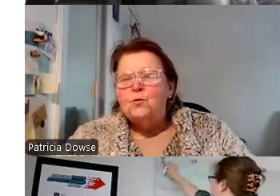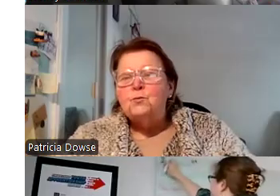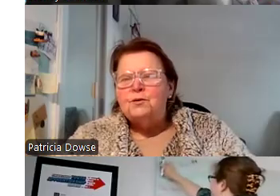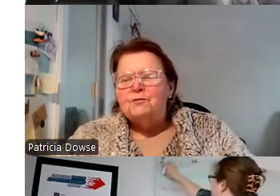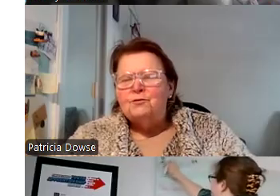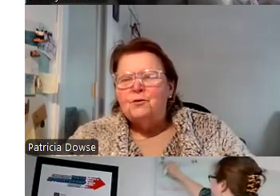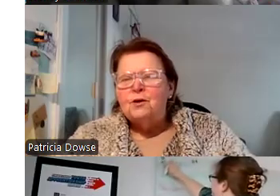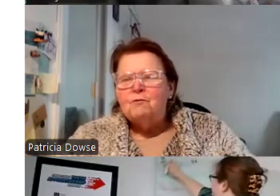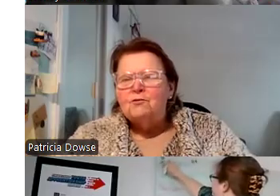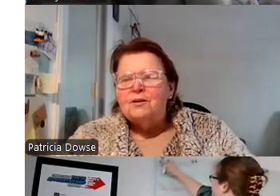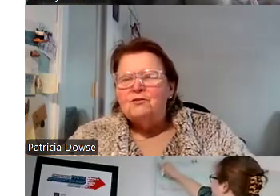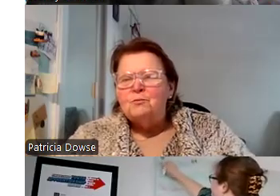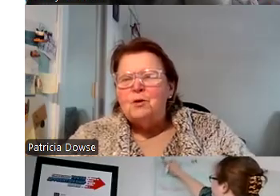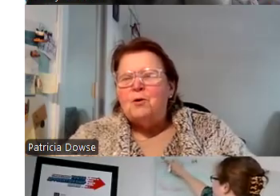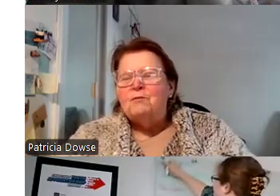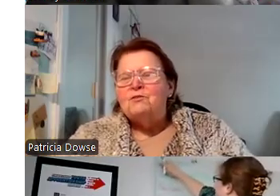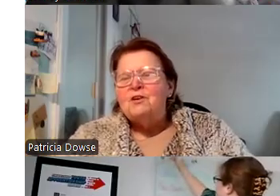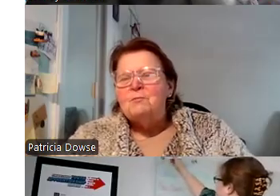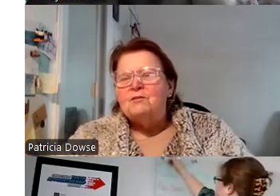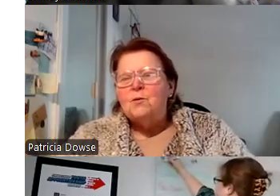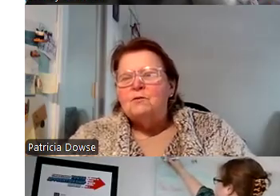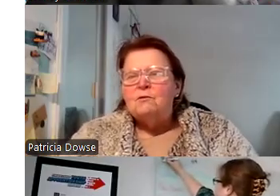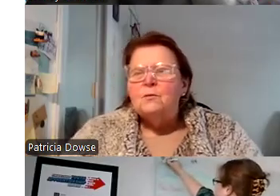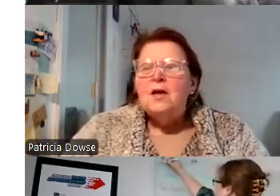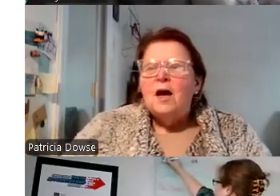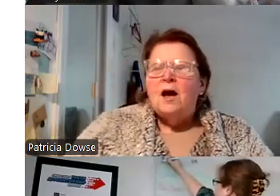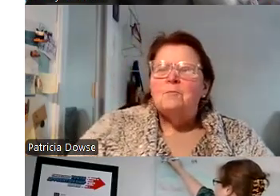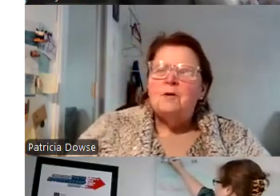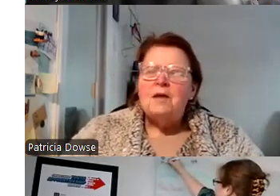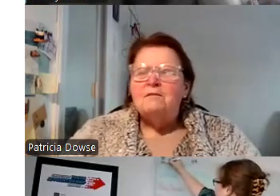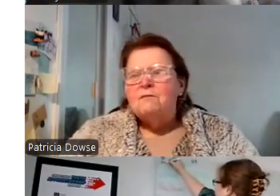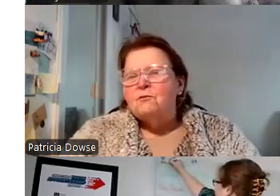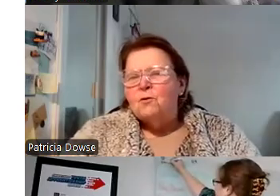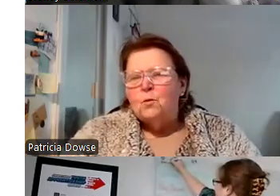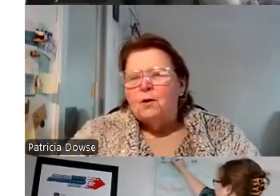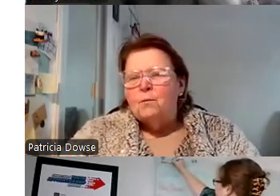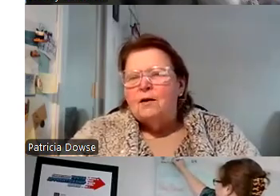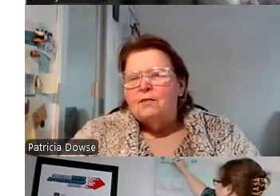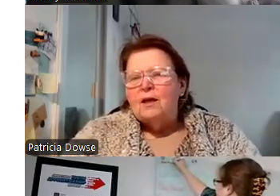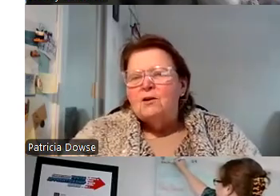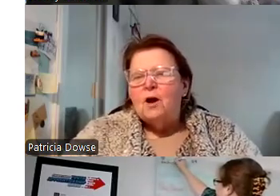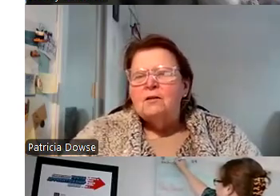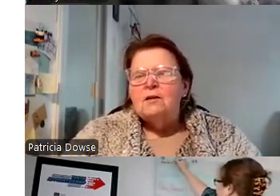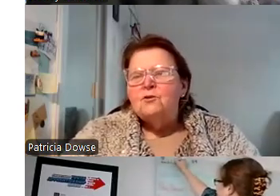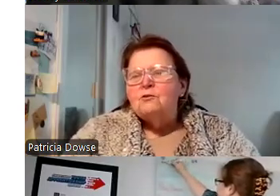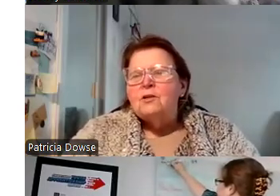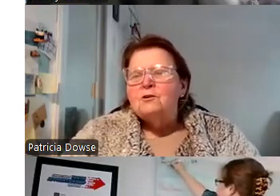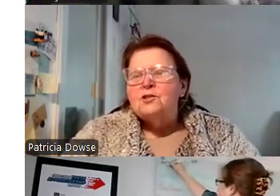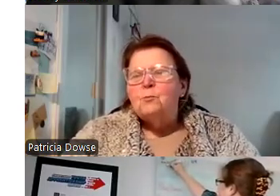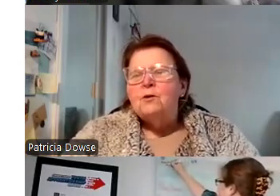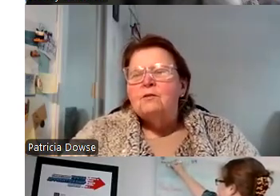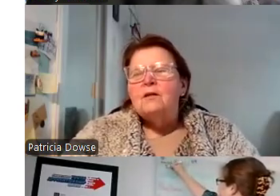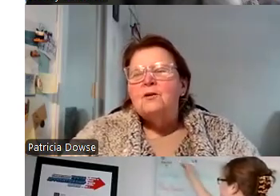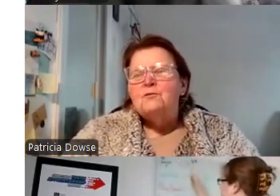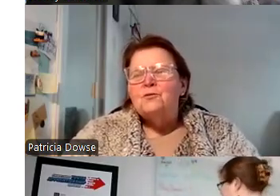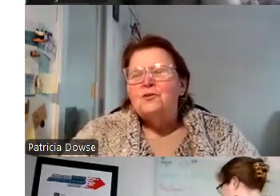for all the real reasons. So congratulations on being part of a team that's going to make a difference all the way around. And thank you, Colleen, for your